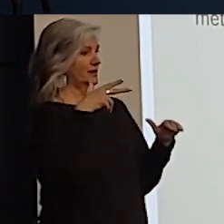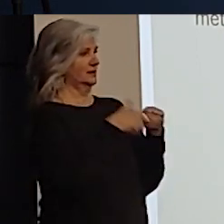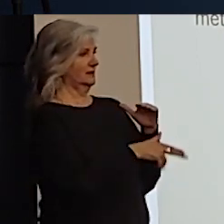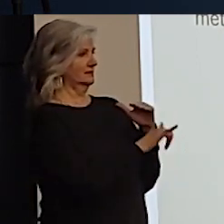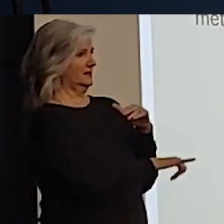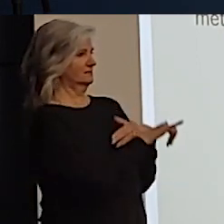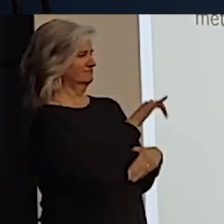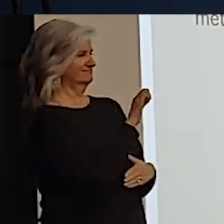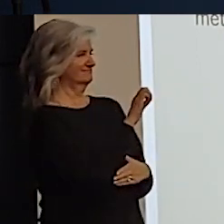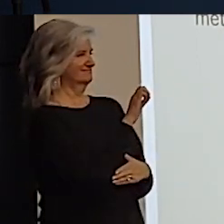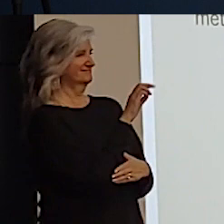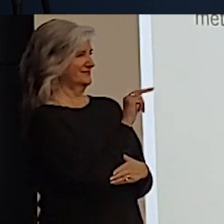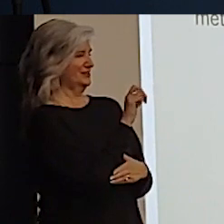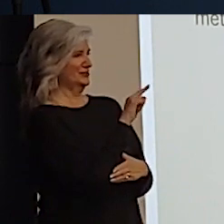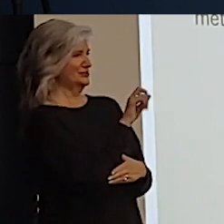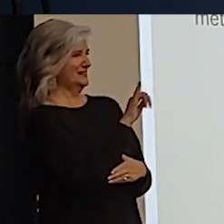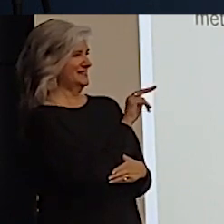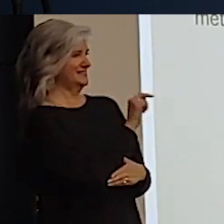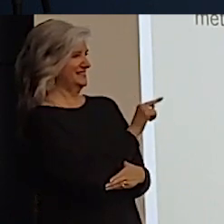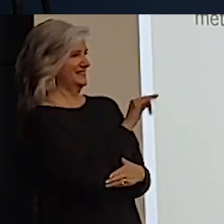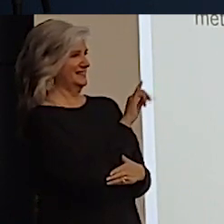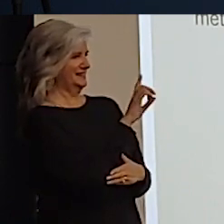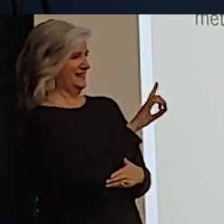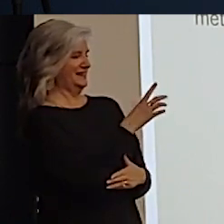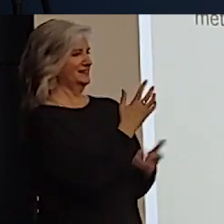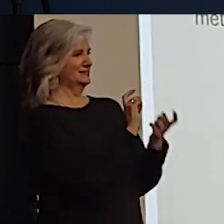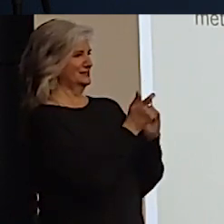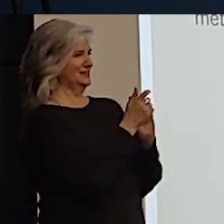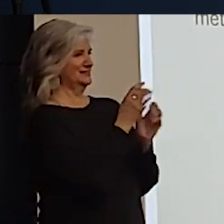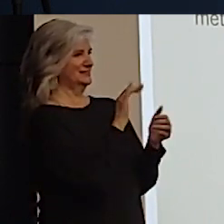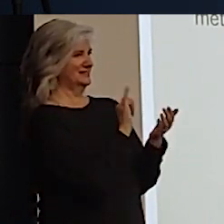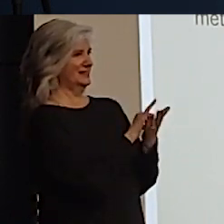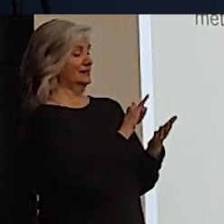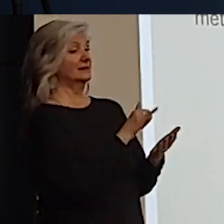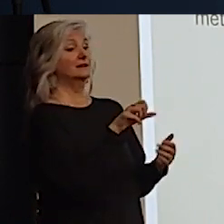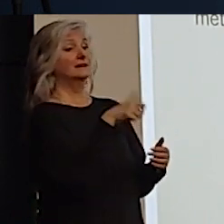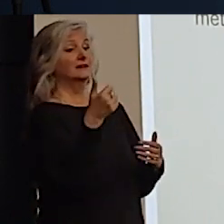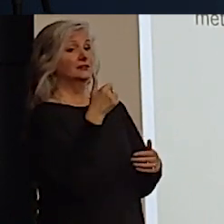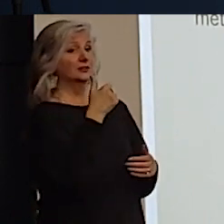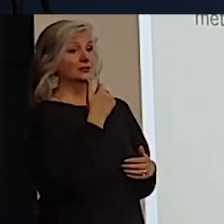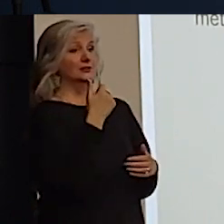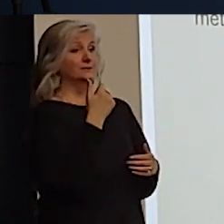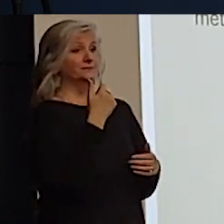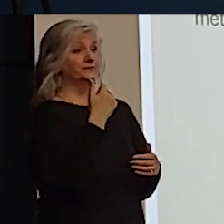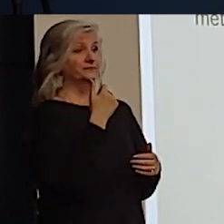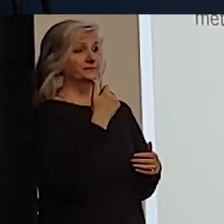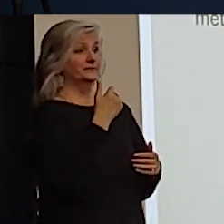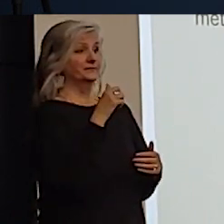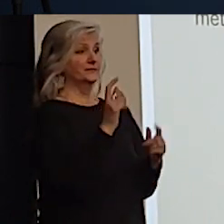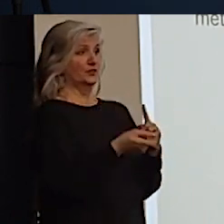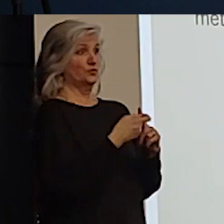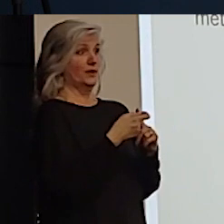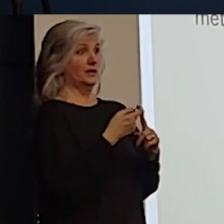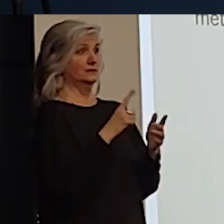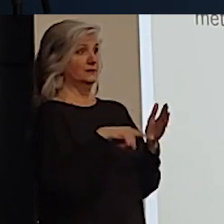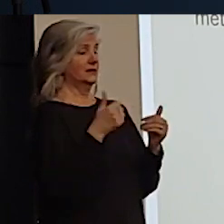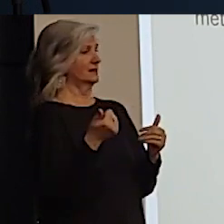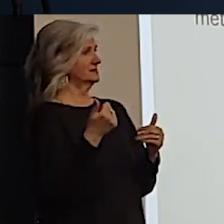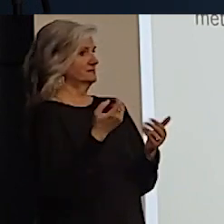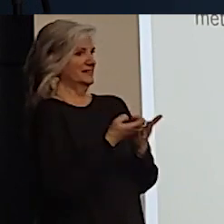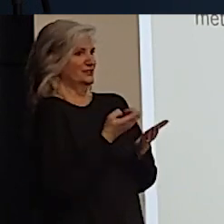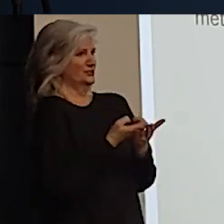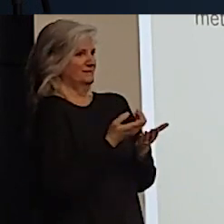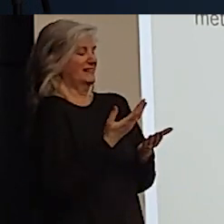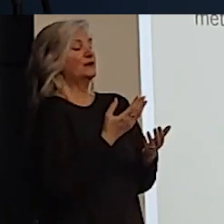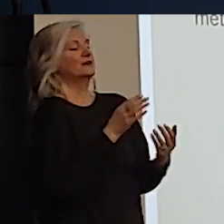the energy efficiency resource standard. What was the other threat to utility revenues and profits? Energy efficiency, huge